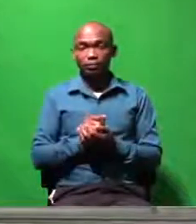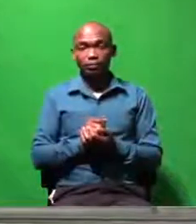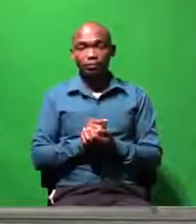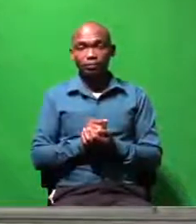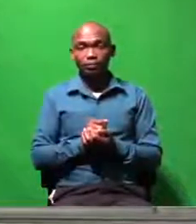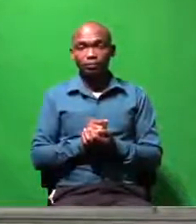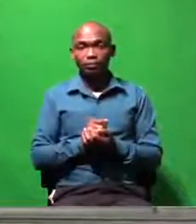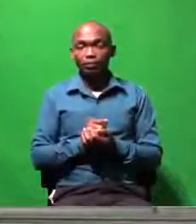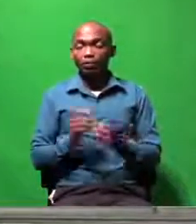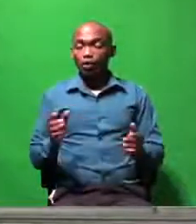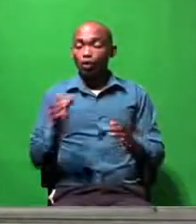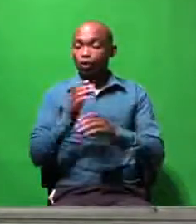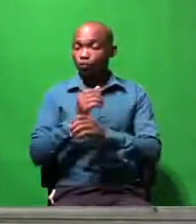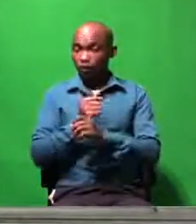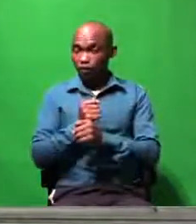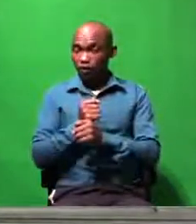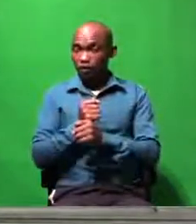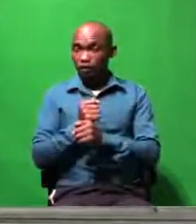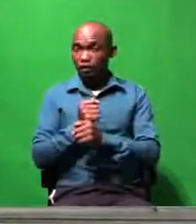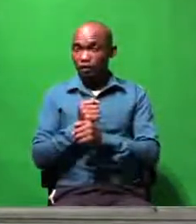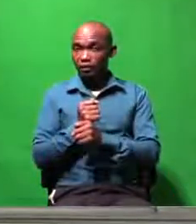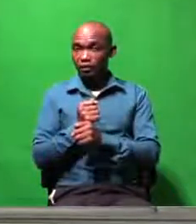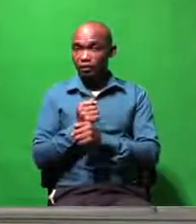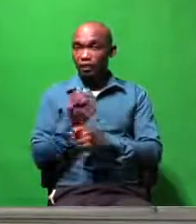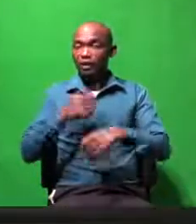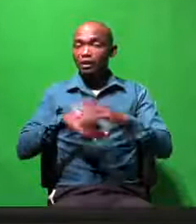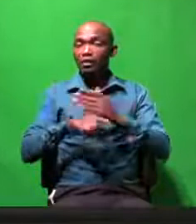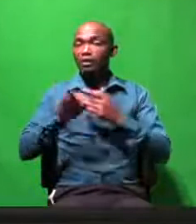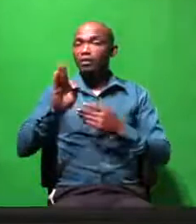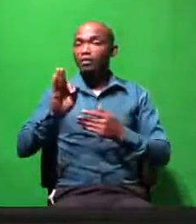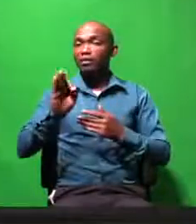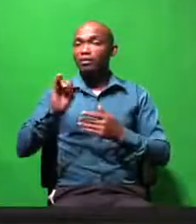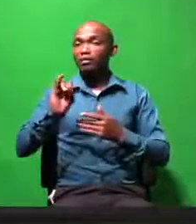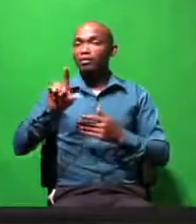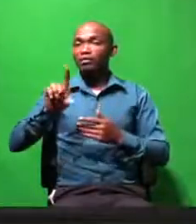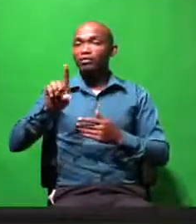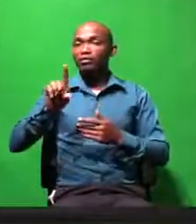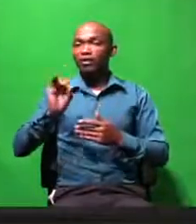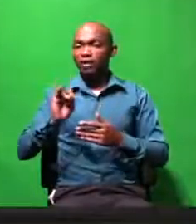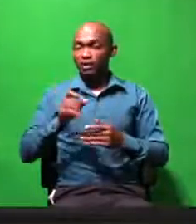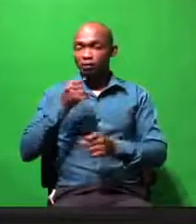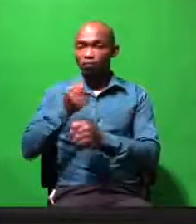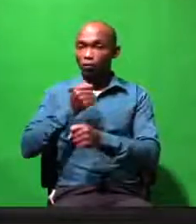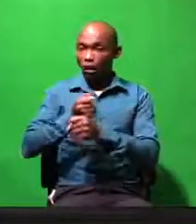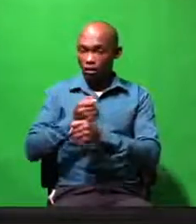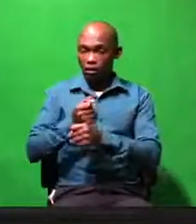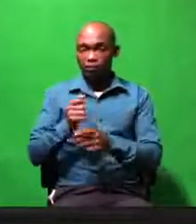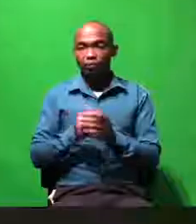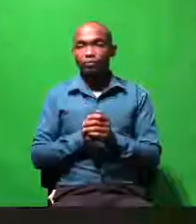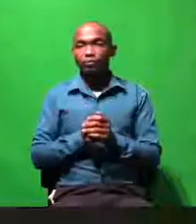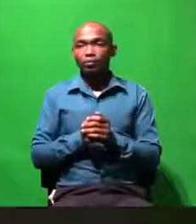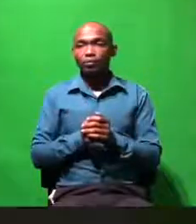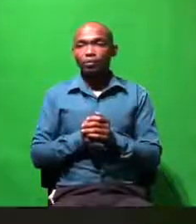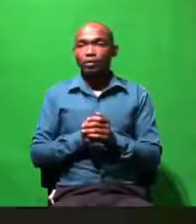data obtained in the field. But this notebook is followed by with a pencil.